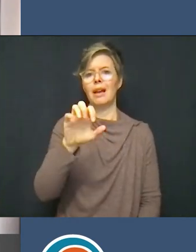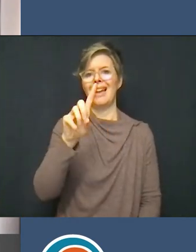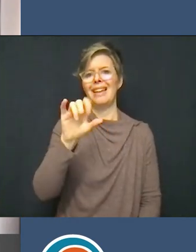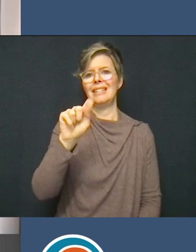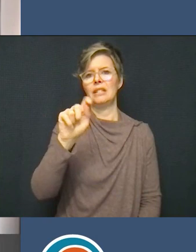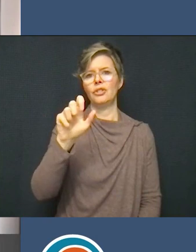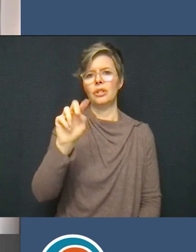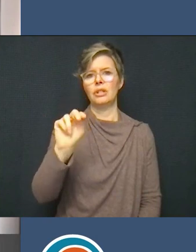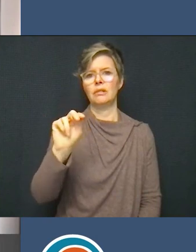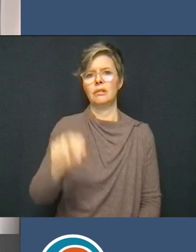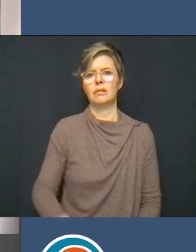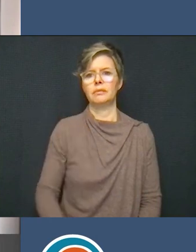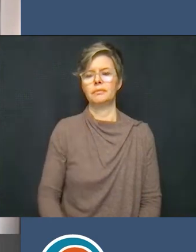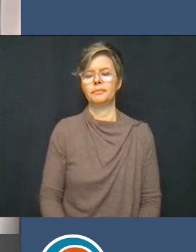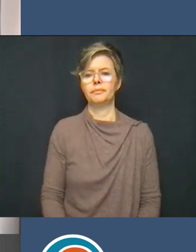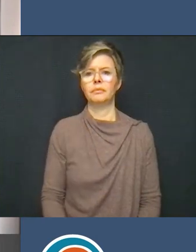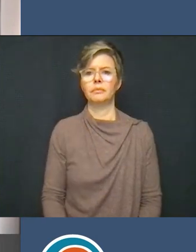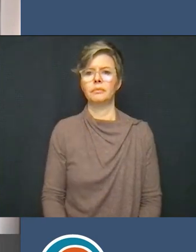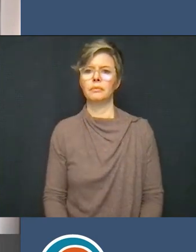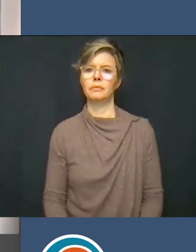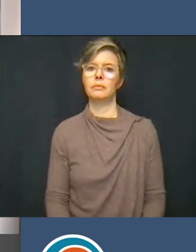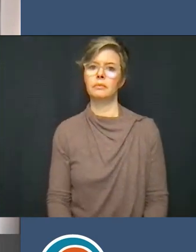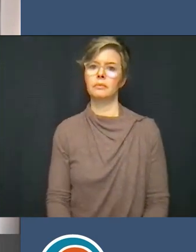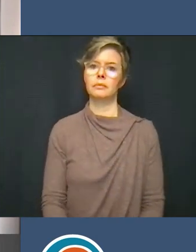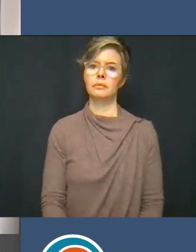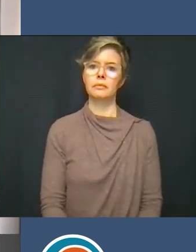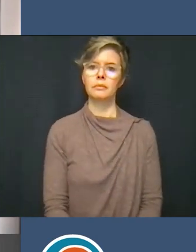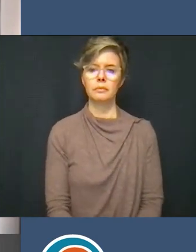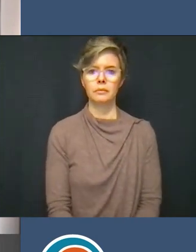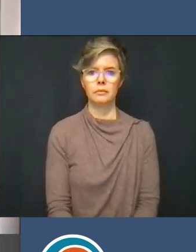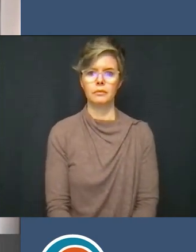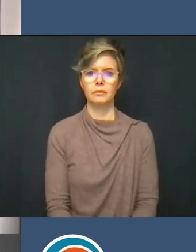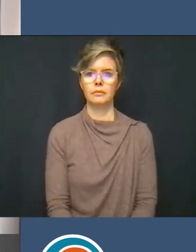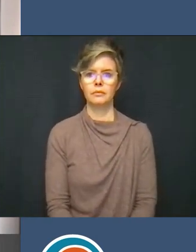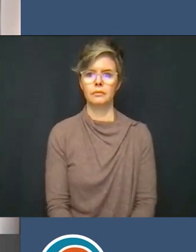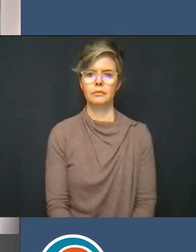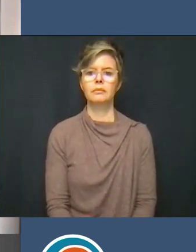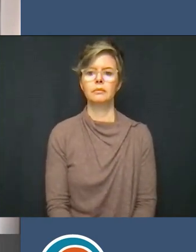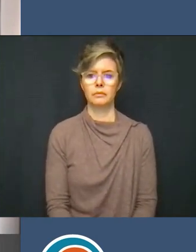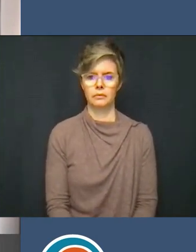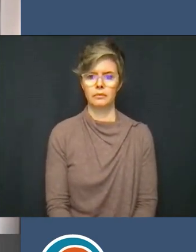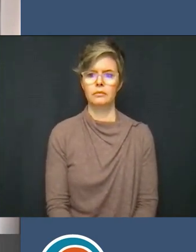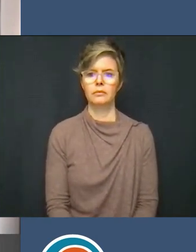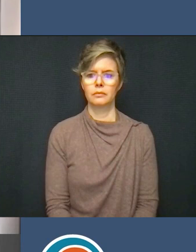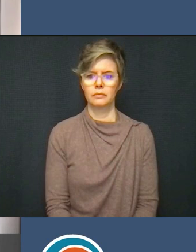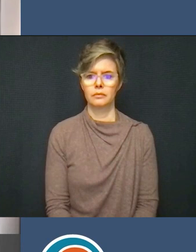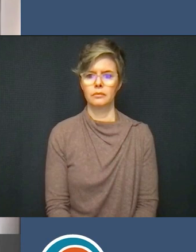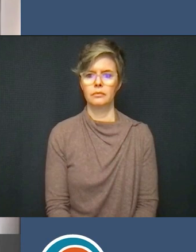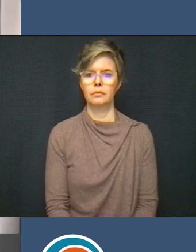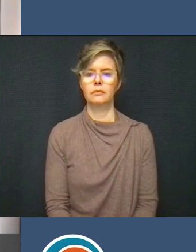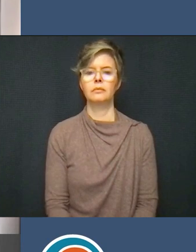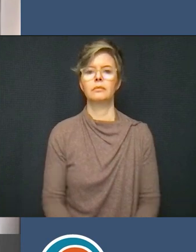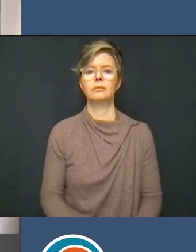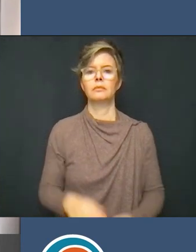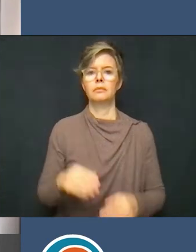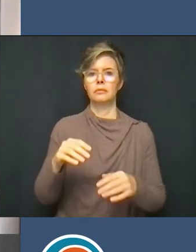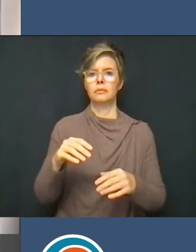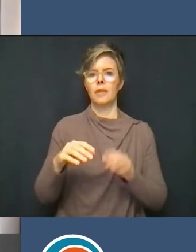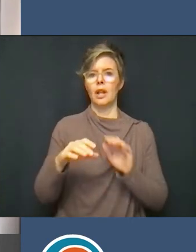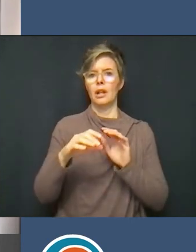Authors of the book are Paul and Aaron Simmons. And then the chapter